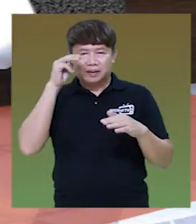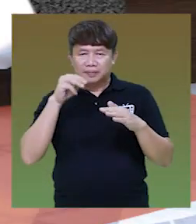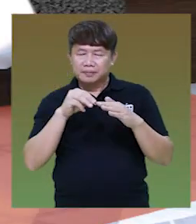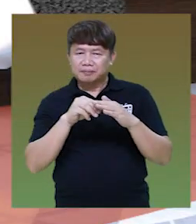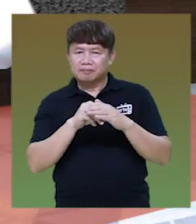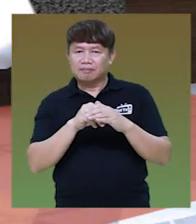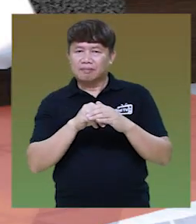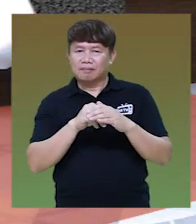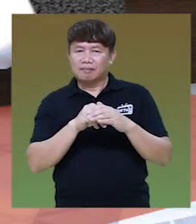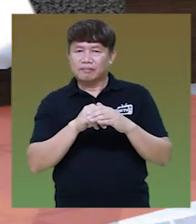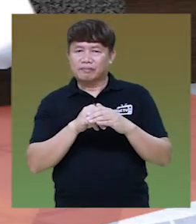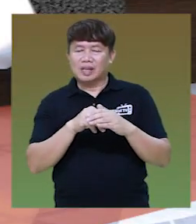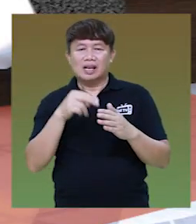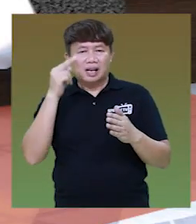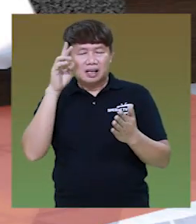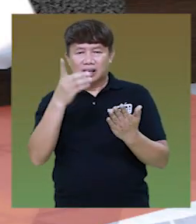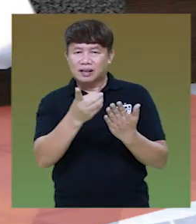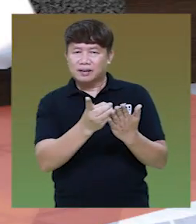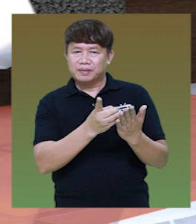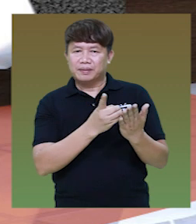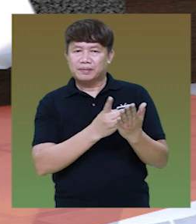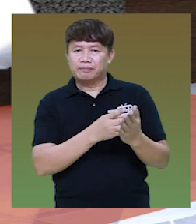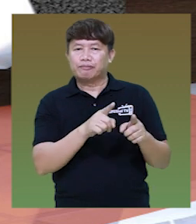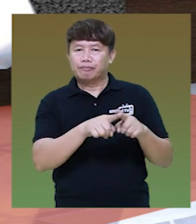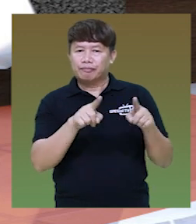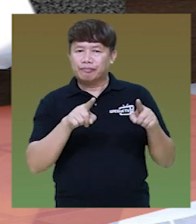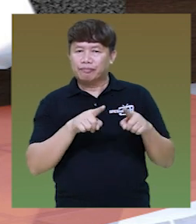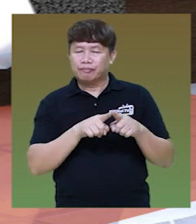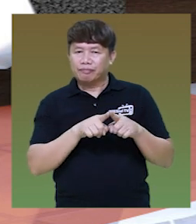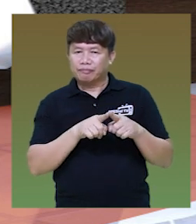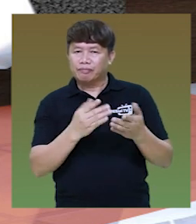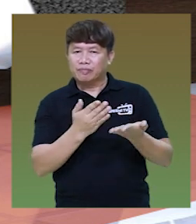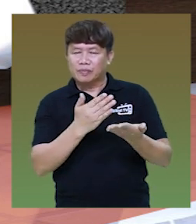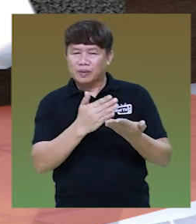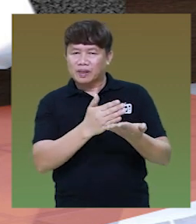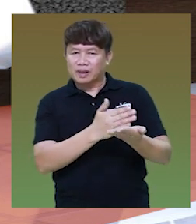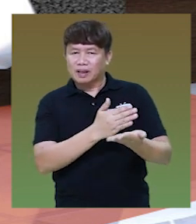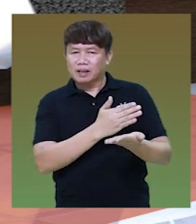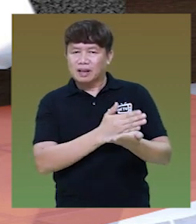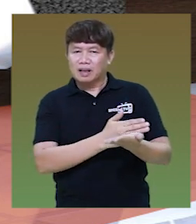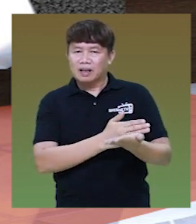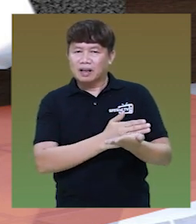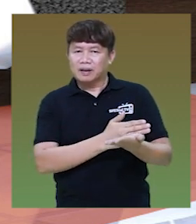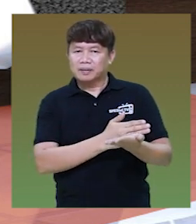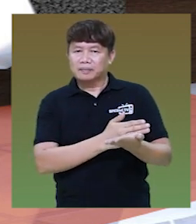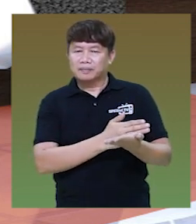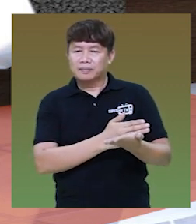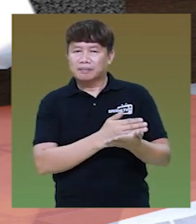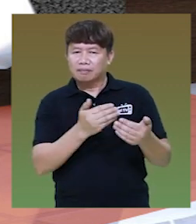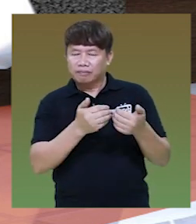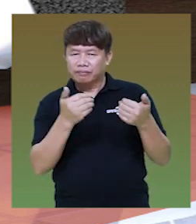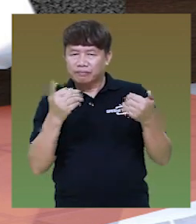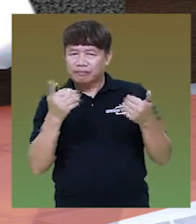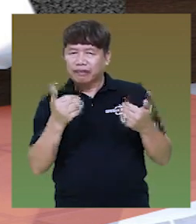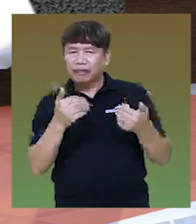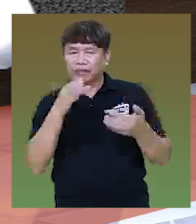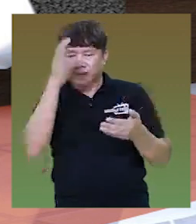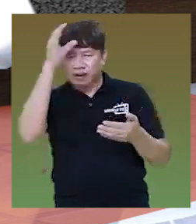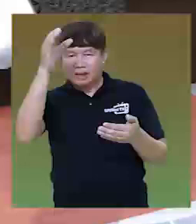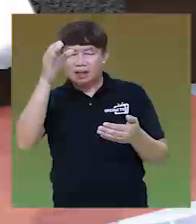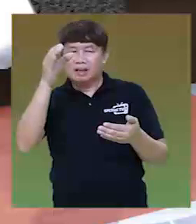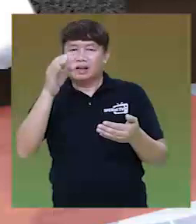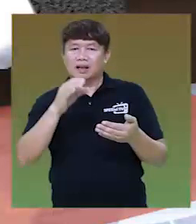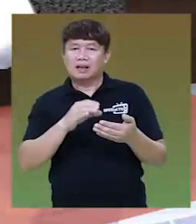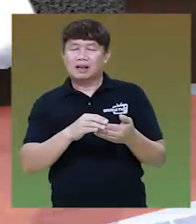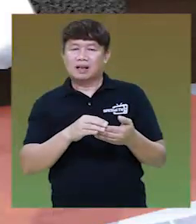and retention. Noting details can also increase comprehension by breaking down the content for us